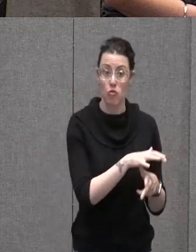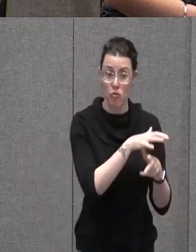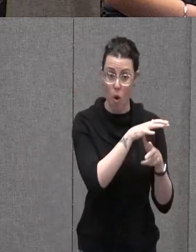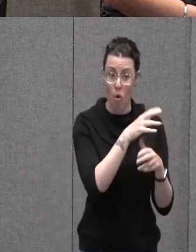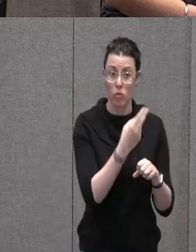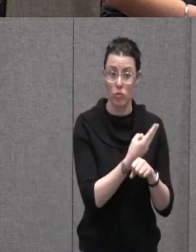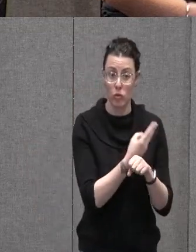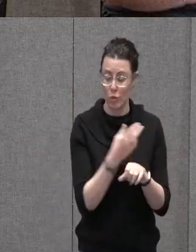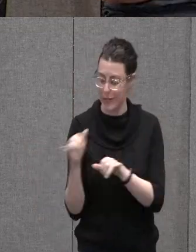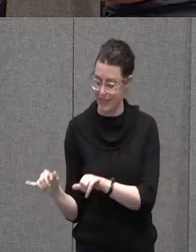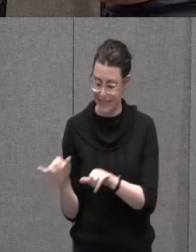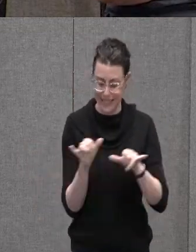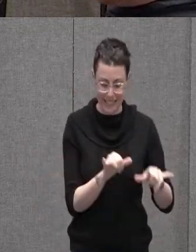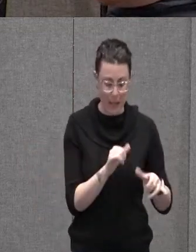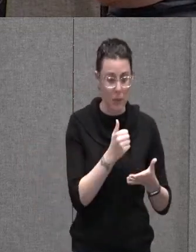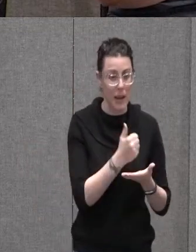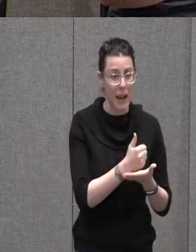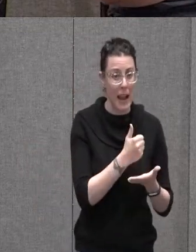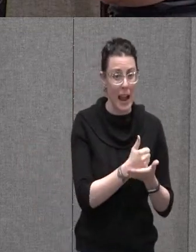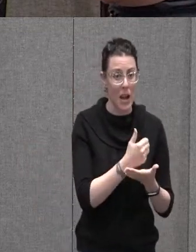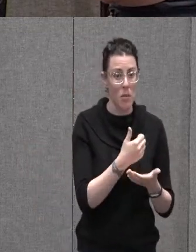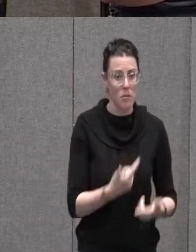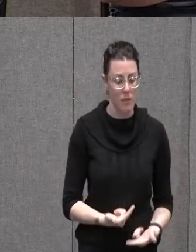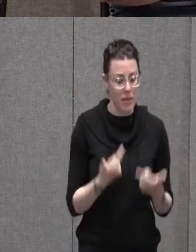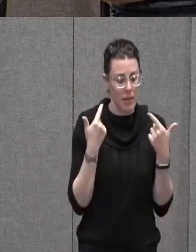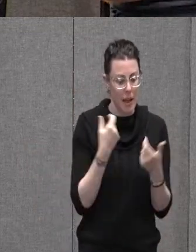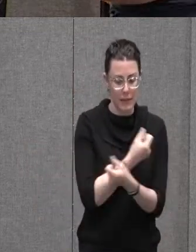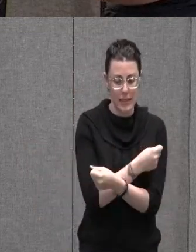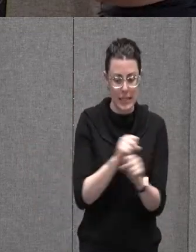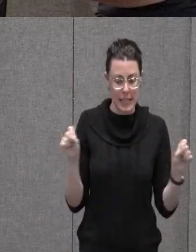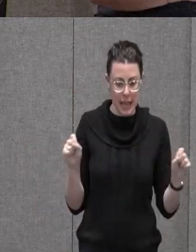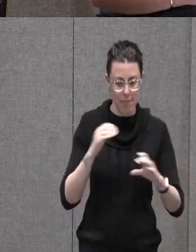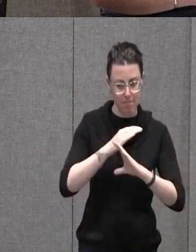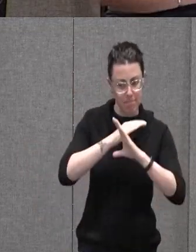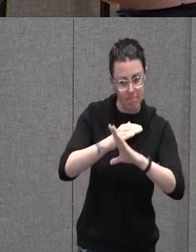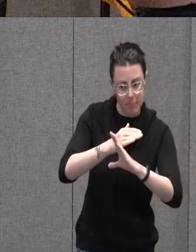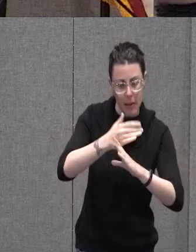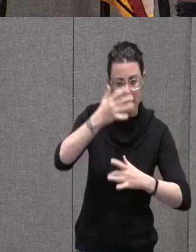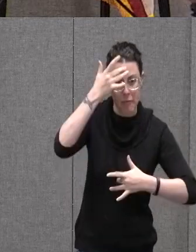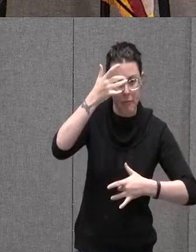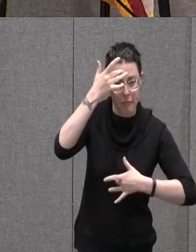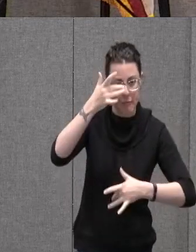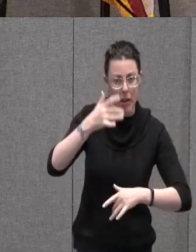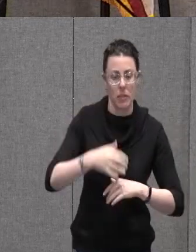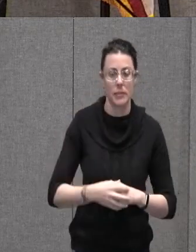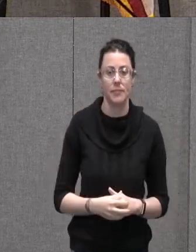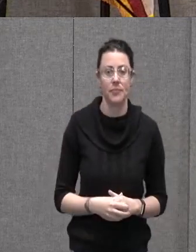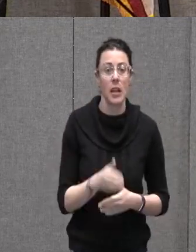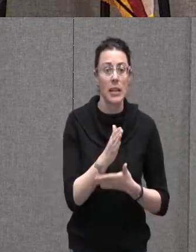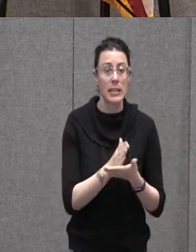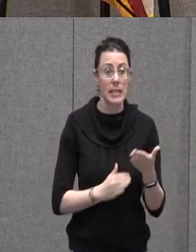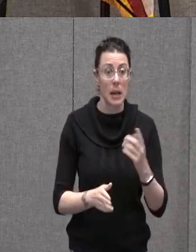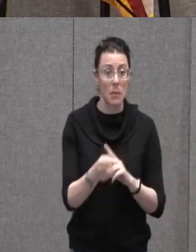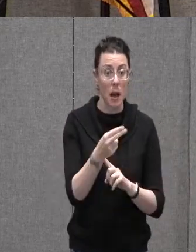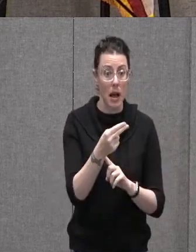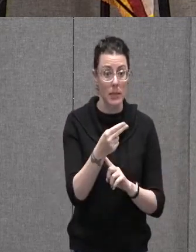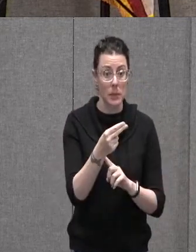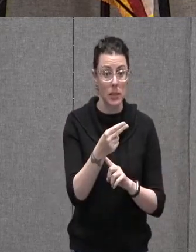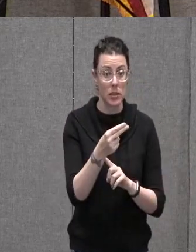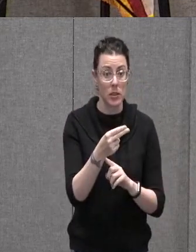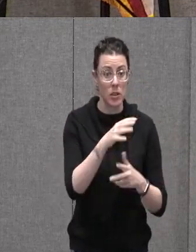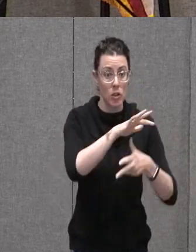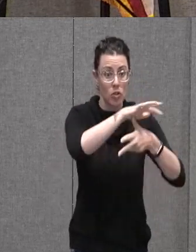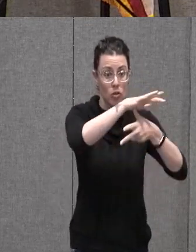from viruses Like right now? right now. So at some hospitals, they have outfitted the bottom of a drone